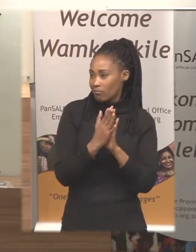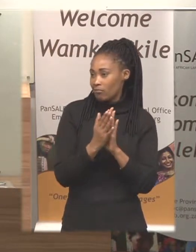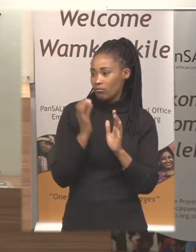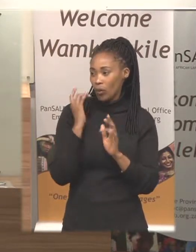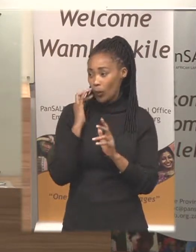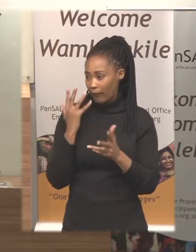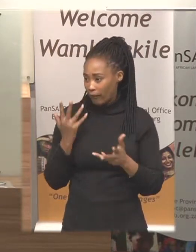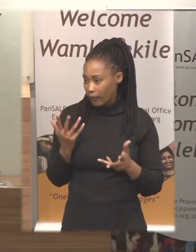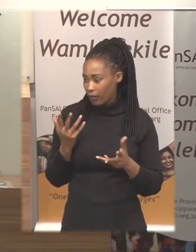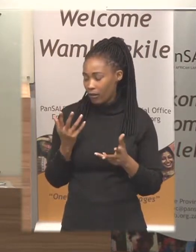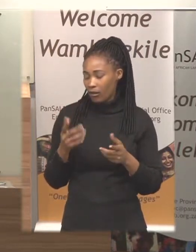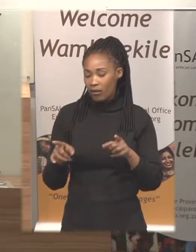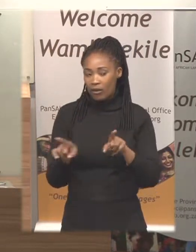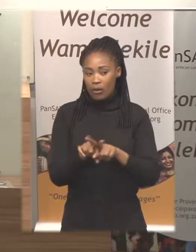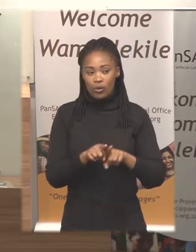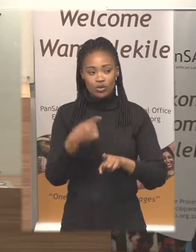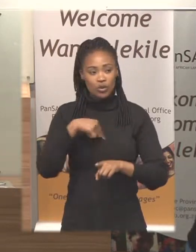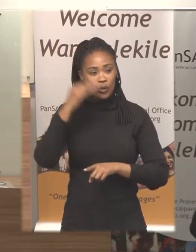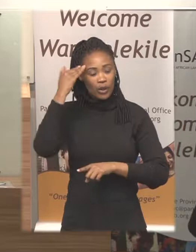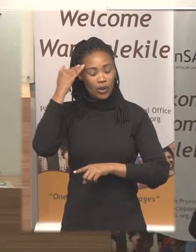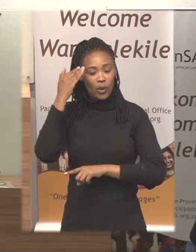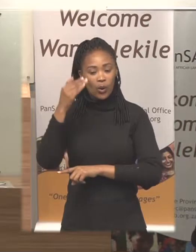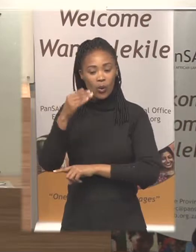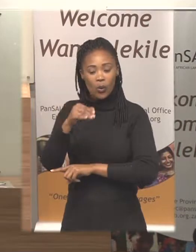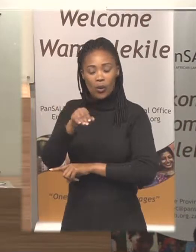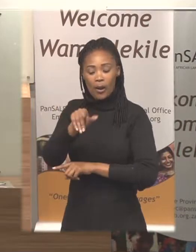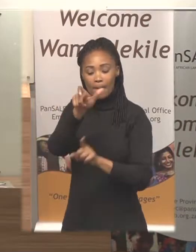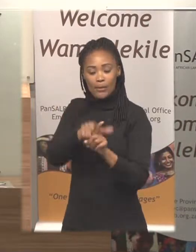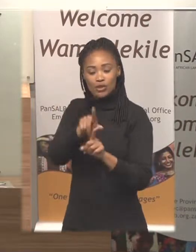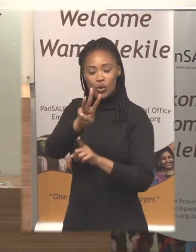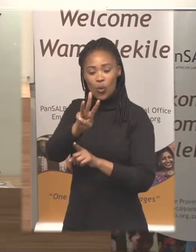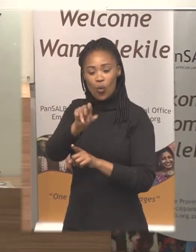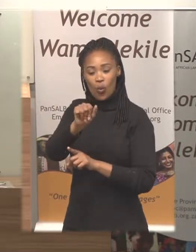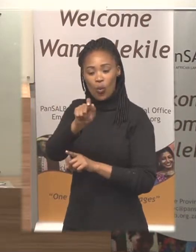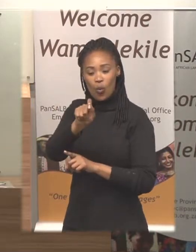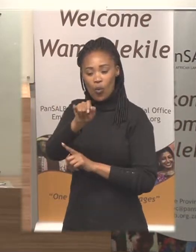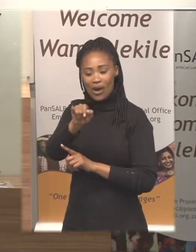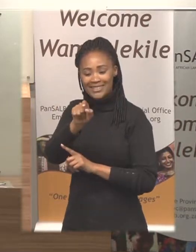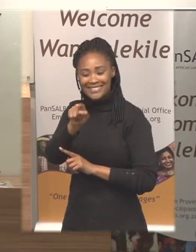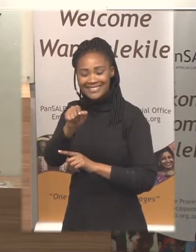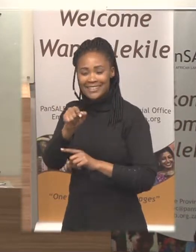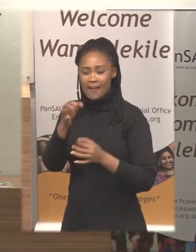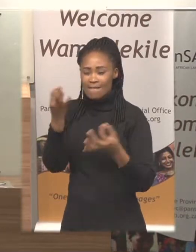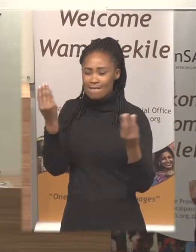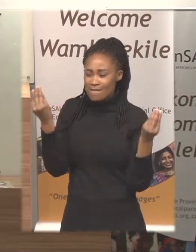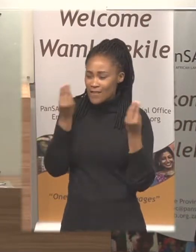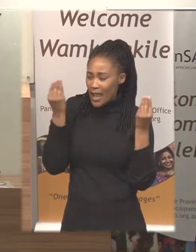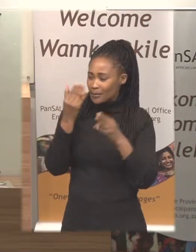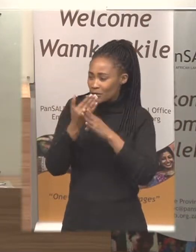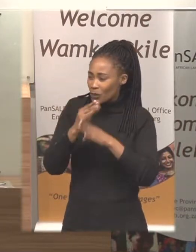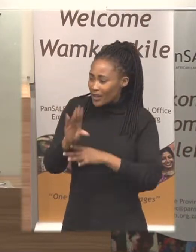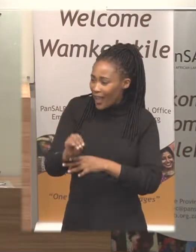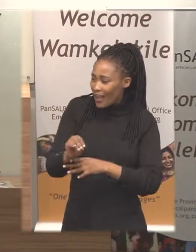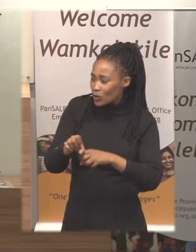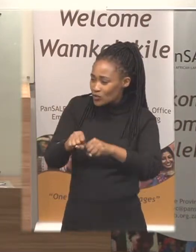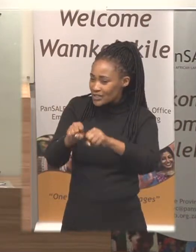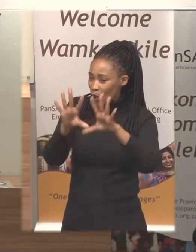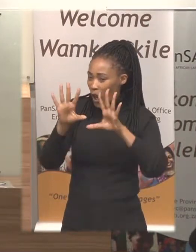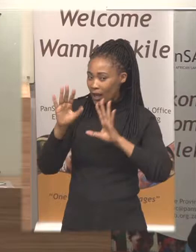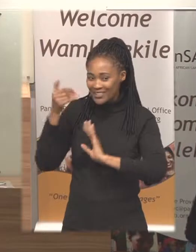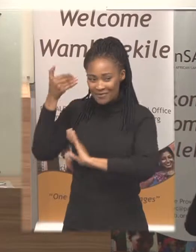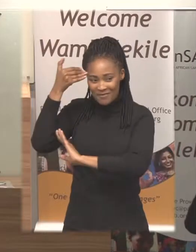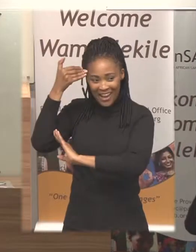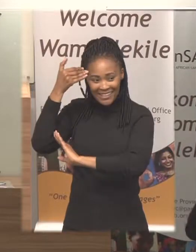also we know Ngugi wa Thiong'o's very famous work, on decolonizing the mind, where